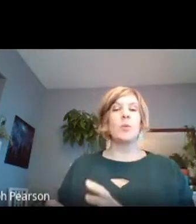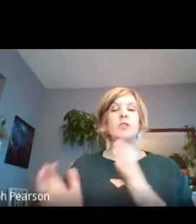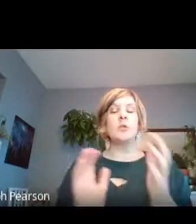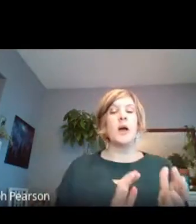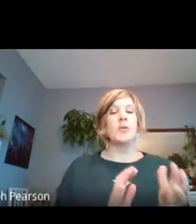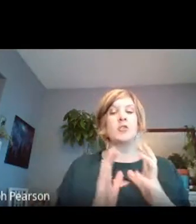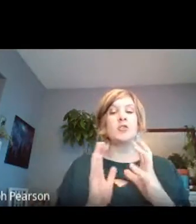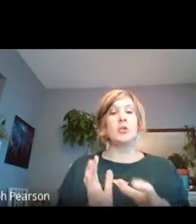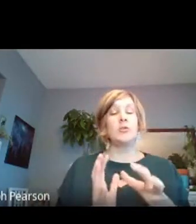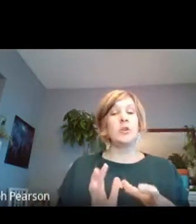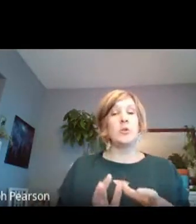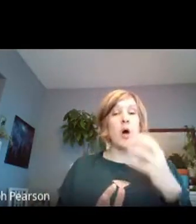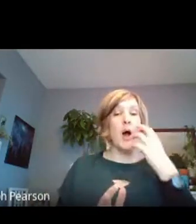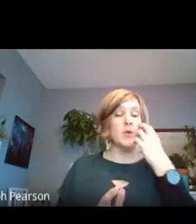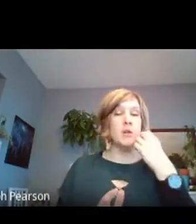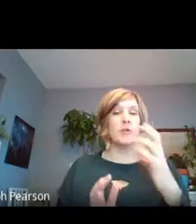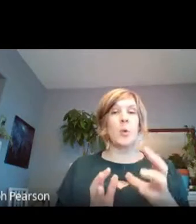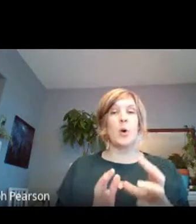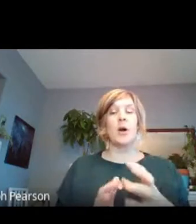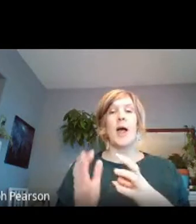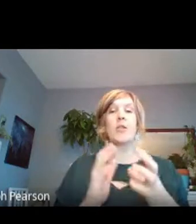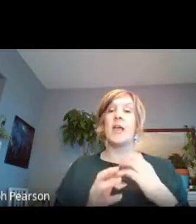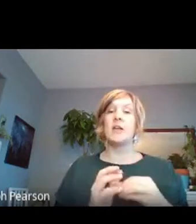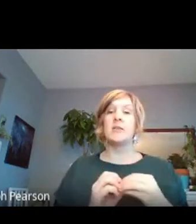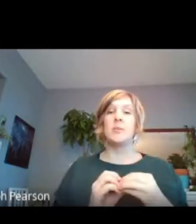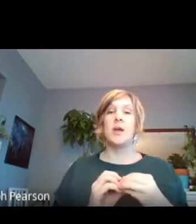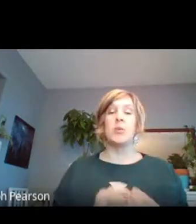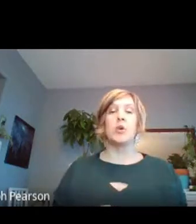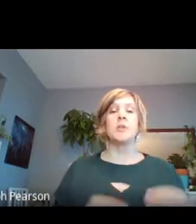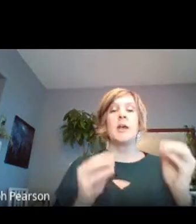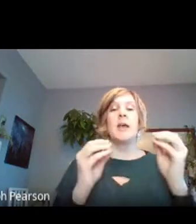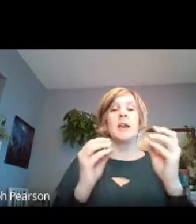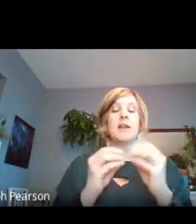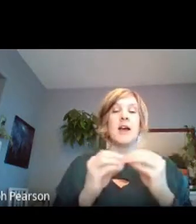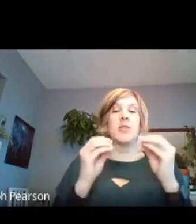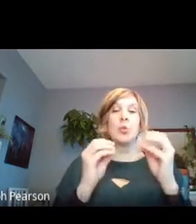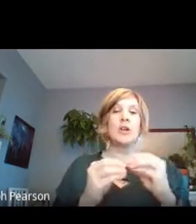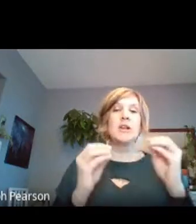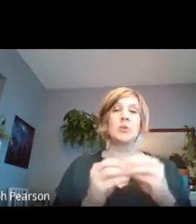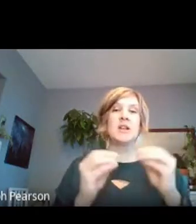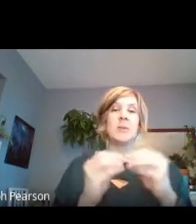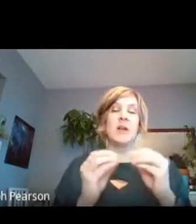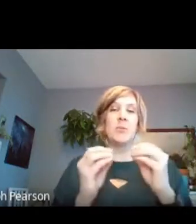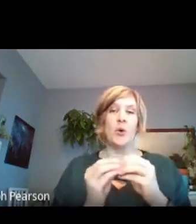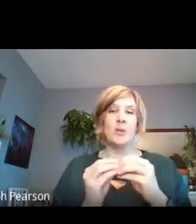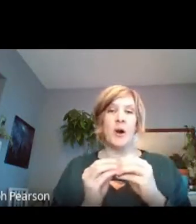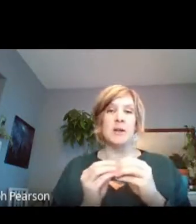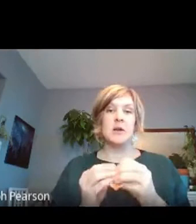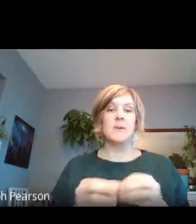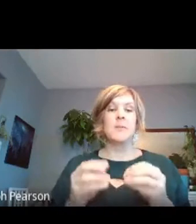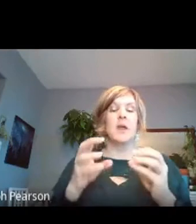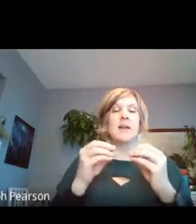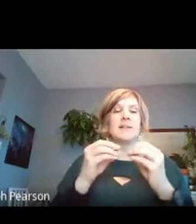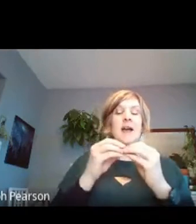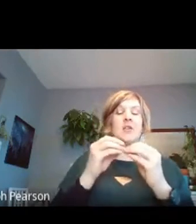recording but we do have a student view option for how they can see breakout rooms and again the really really big important part